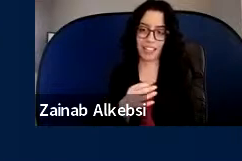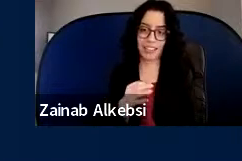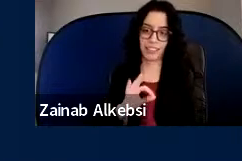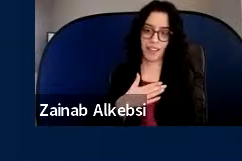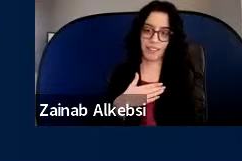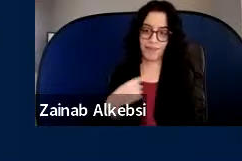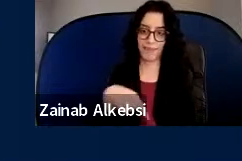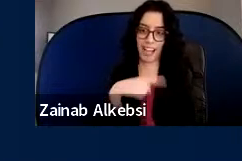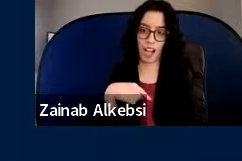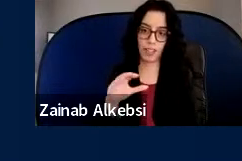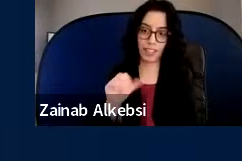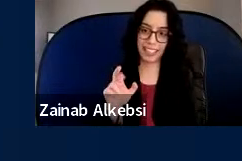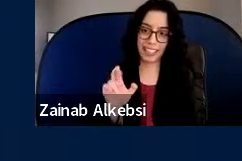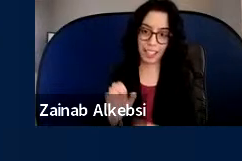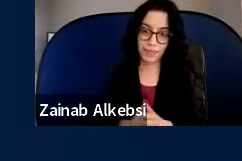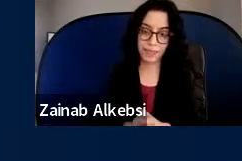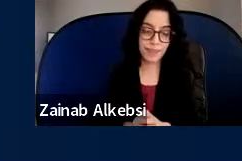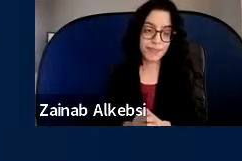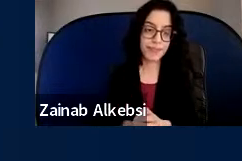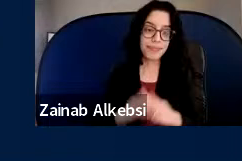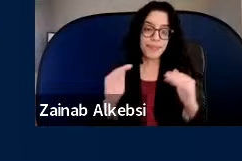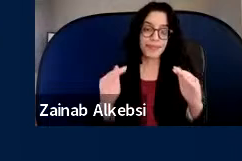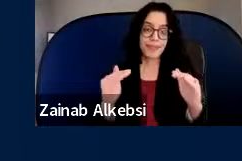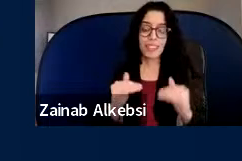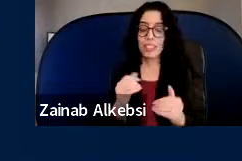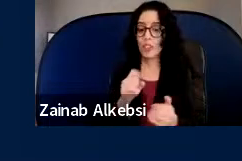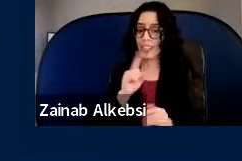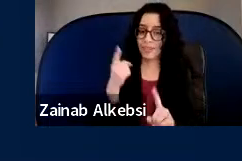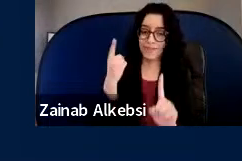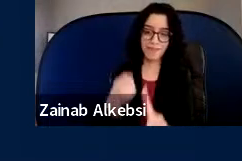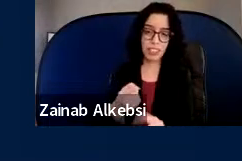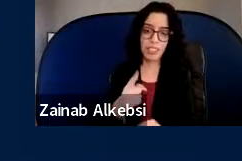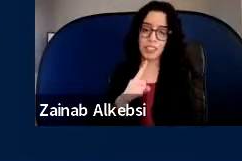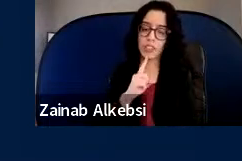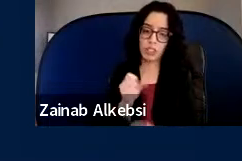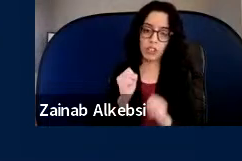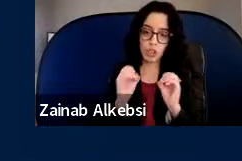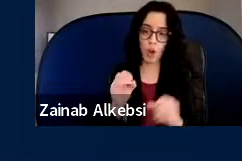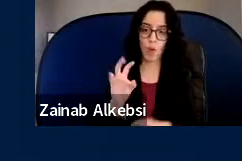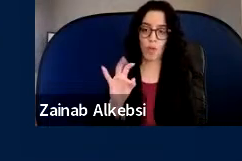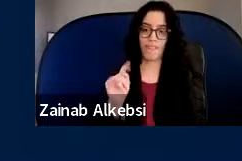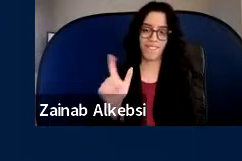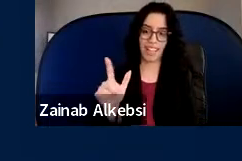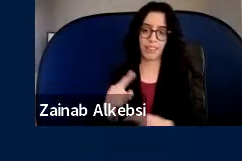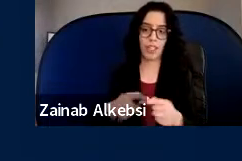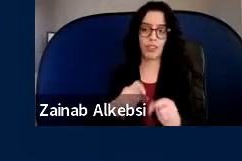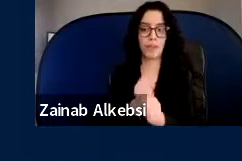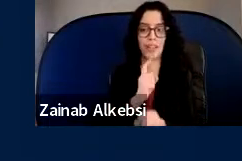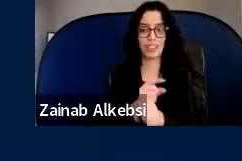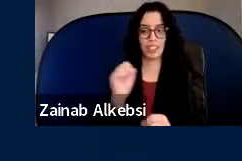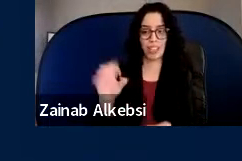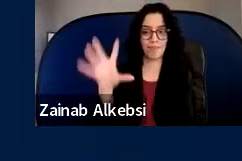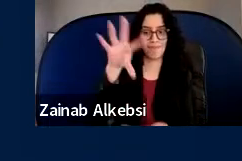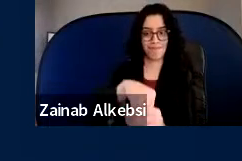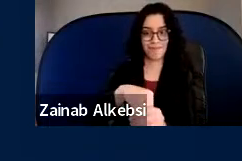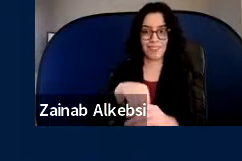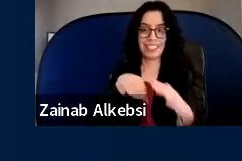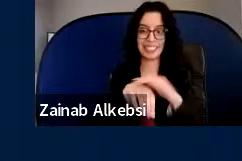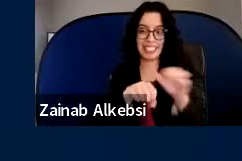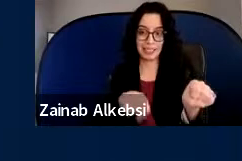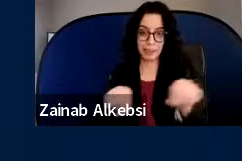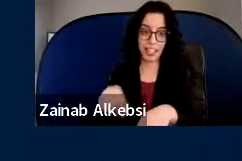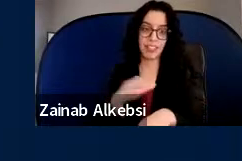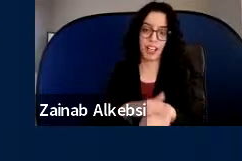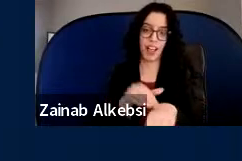anything about the medical field, about your particular situation or conditions. So that also leads to further inequities